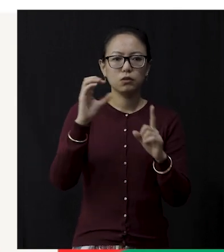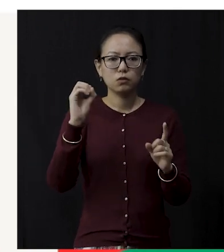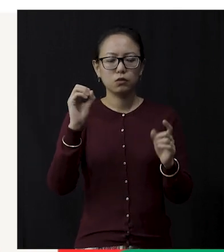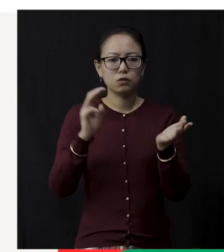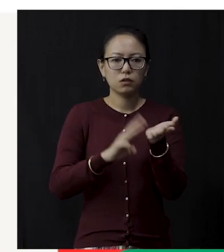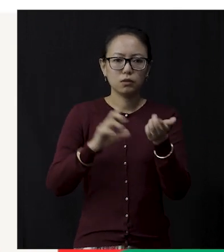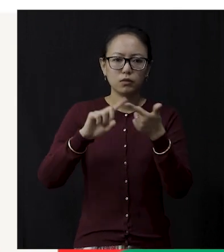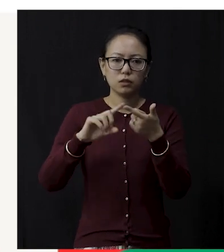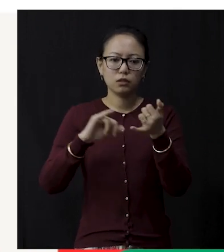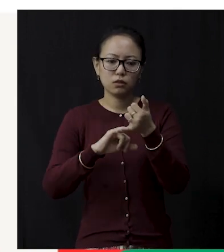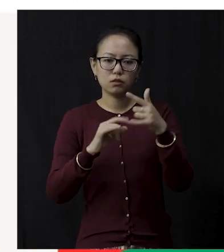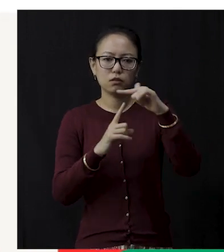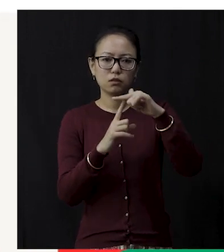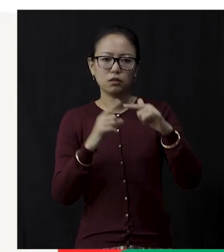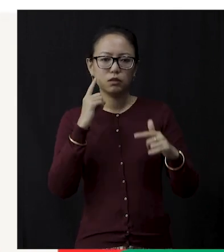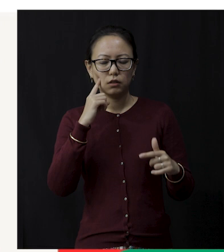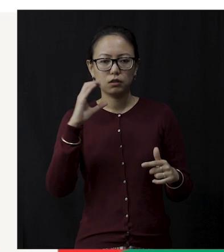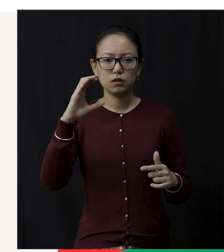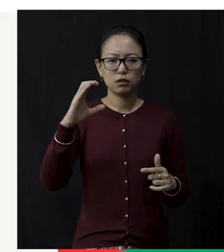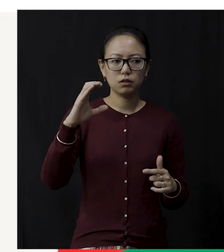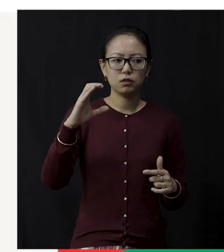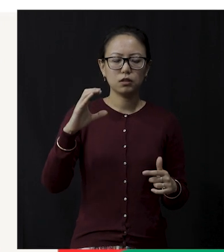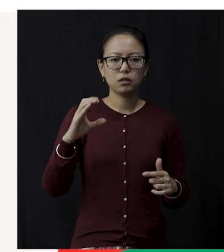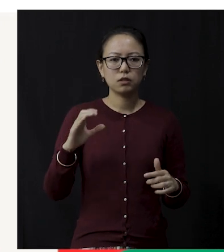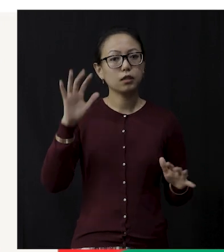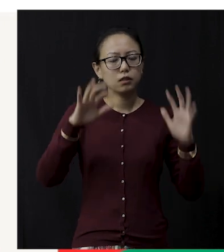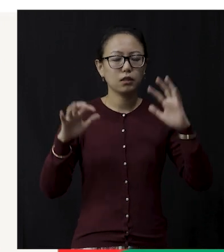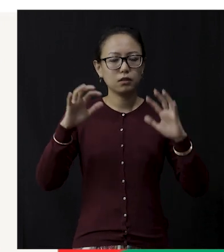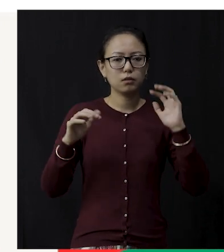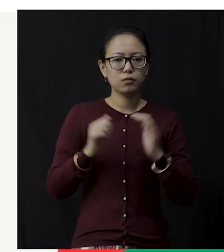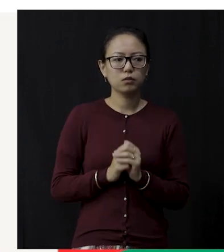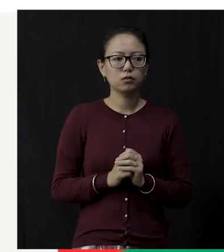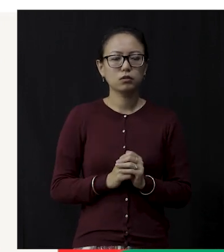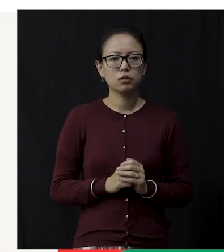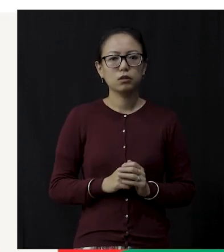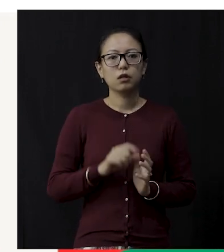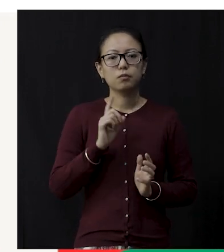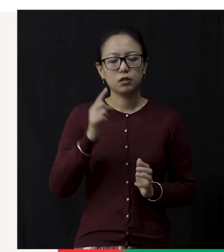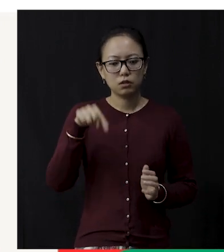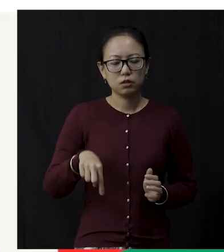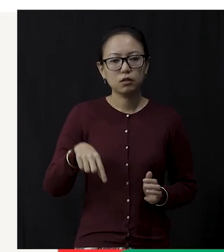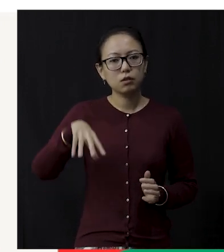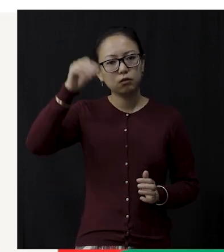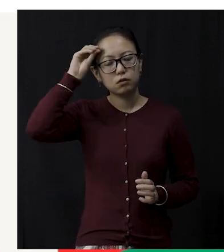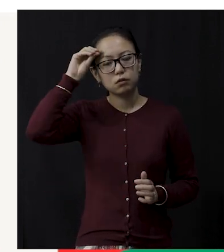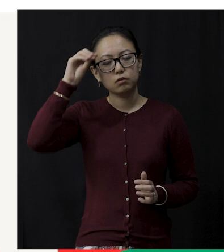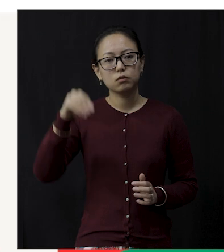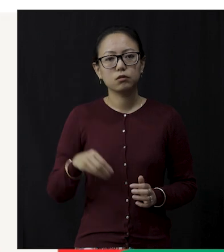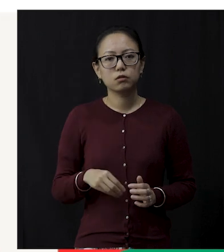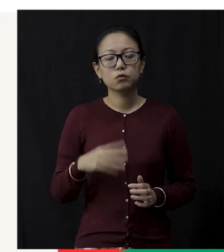wild animals. Wild animals, they can be very dangerous and they'll live in